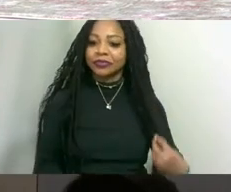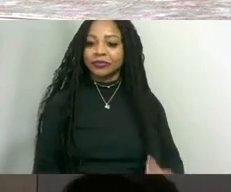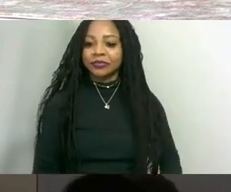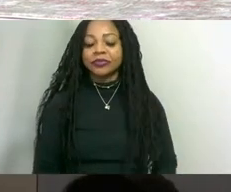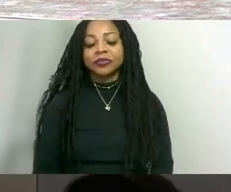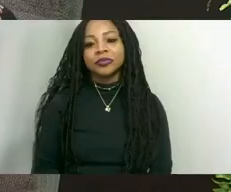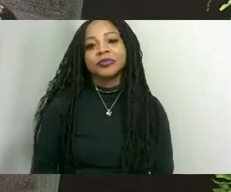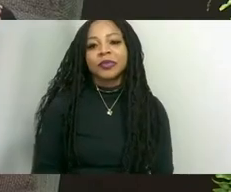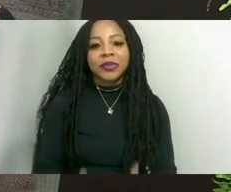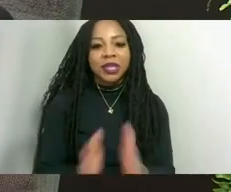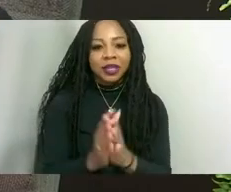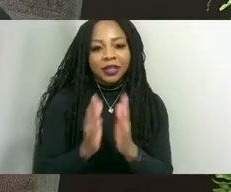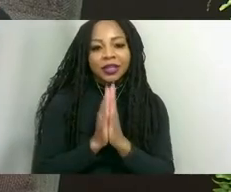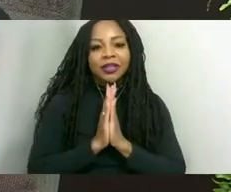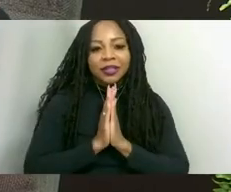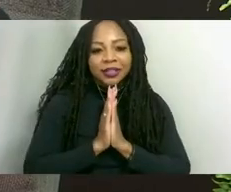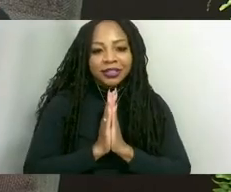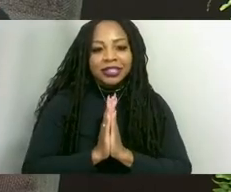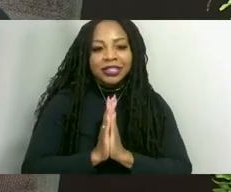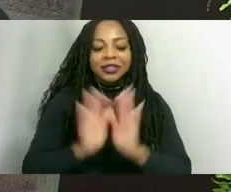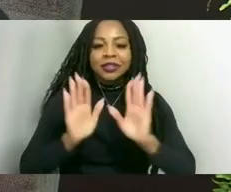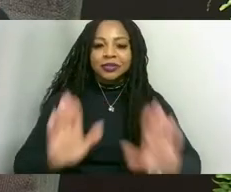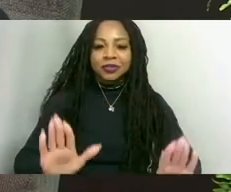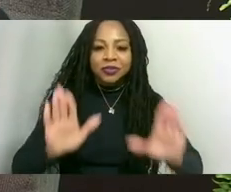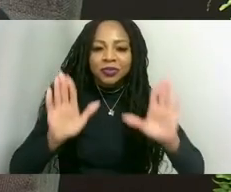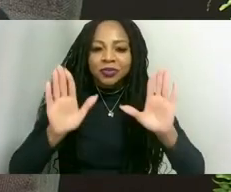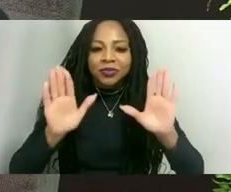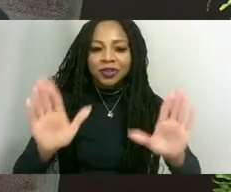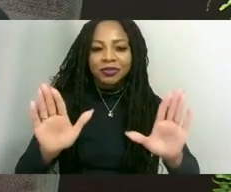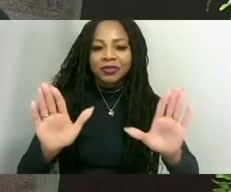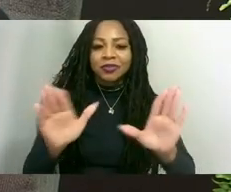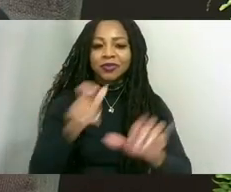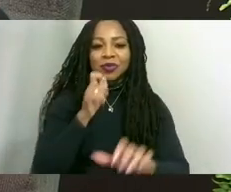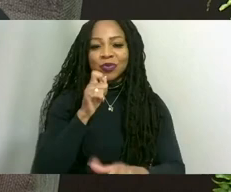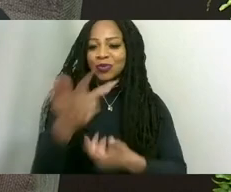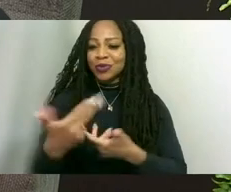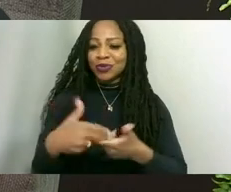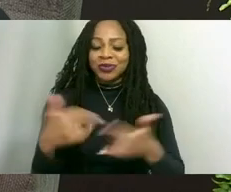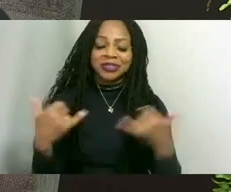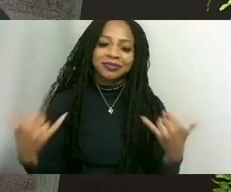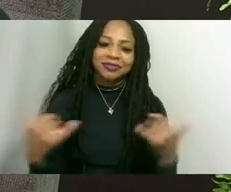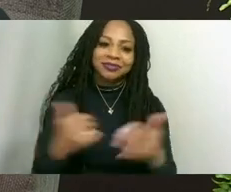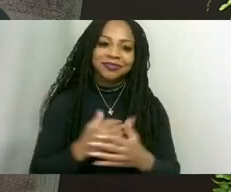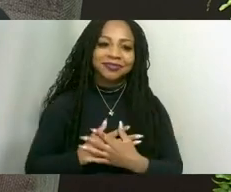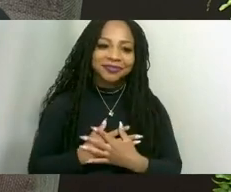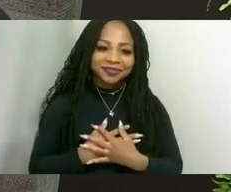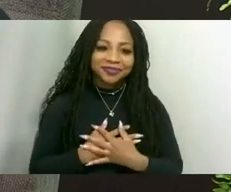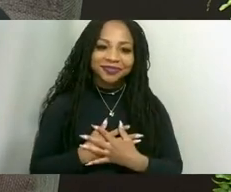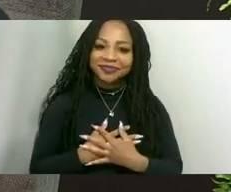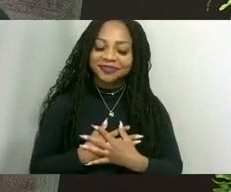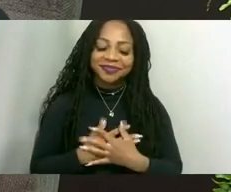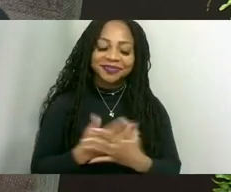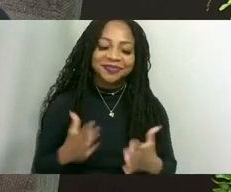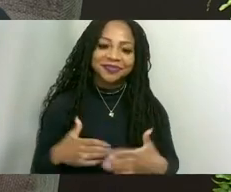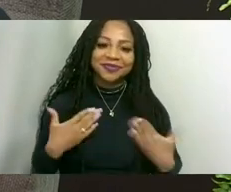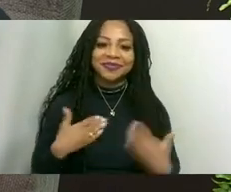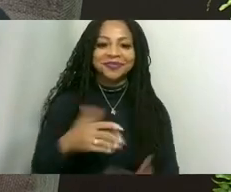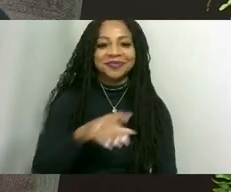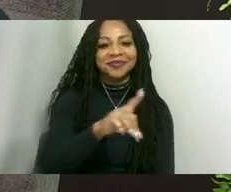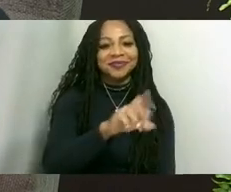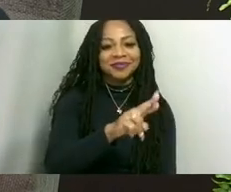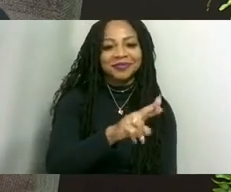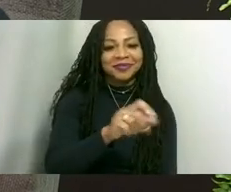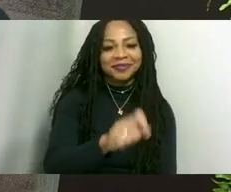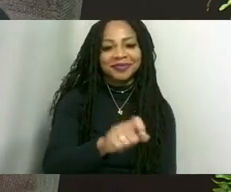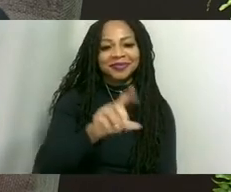the next generation of scholars joining us today. I'm so glad that Dr. Davis has worked in order